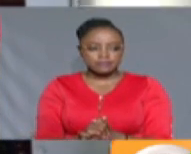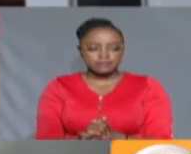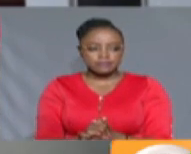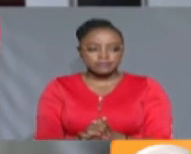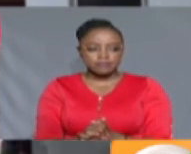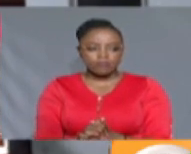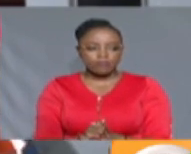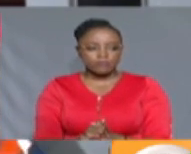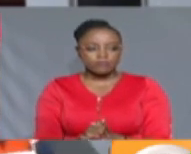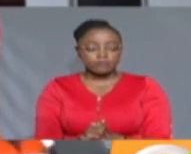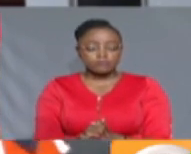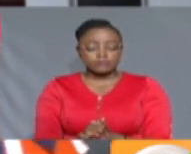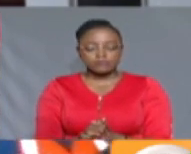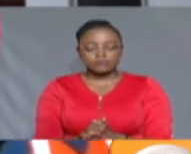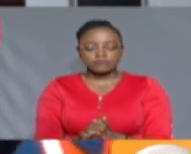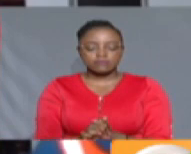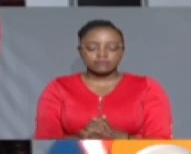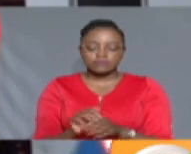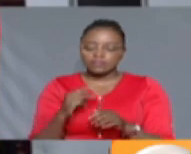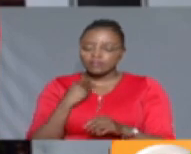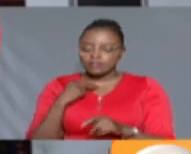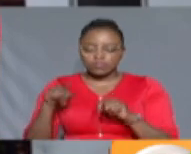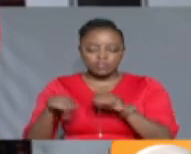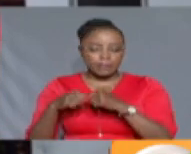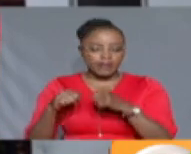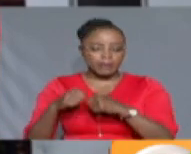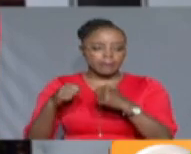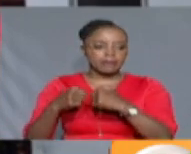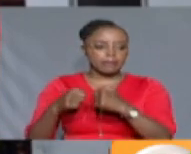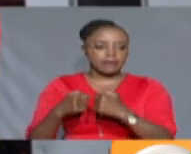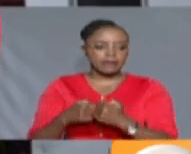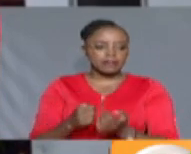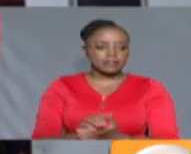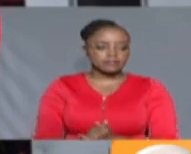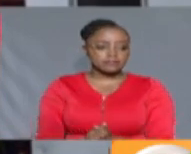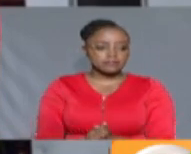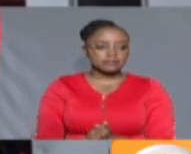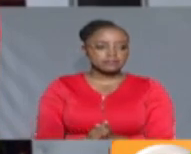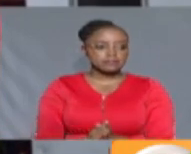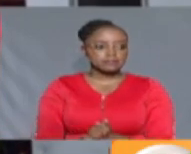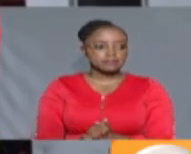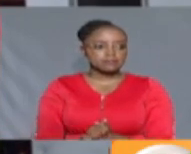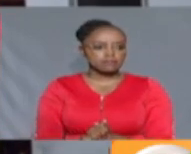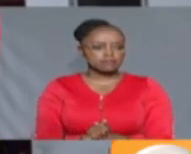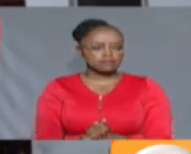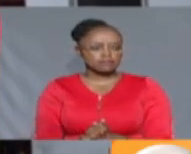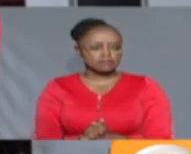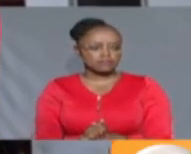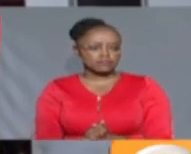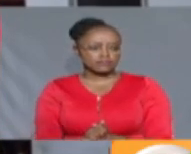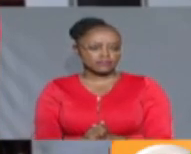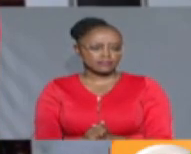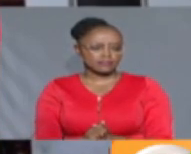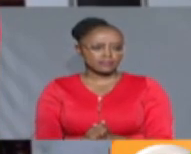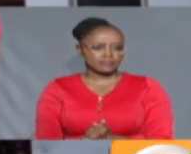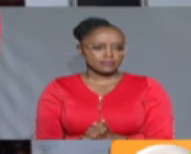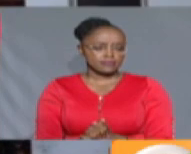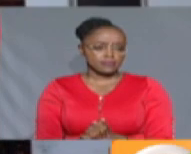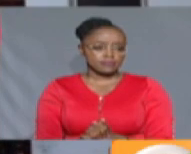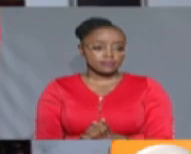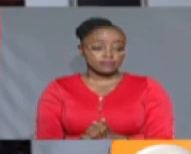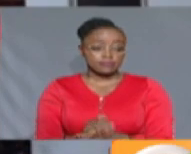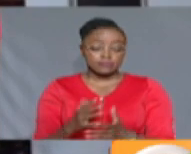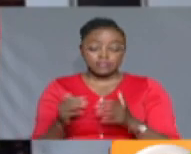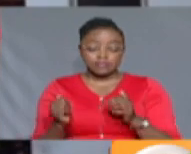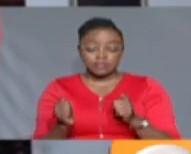number. And as I've said, the fire broke at around 8:30 there. And what is currently happening is a